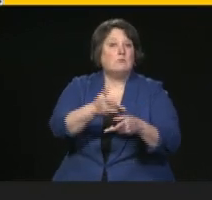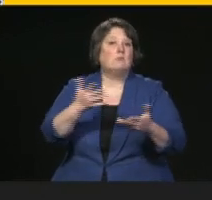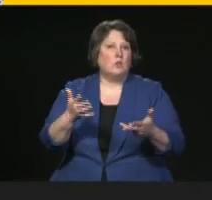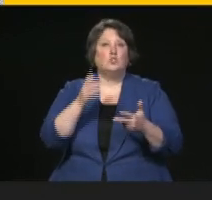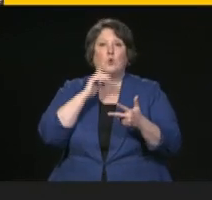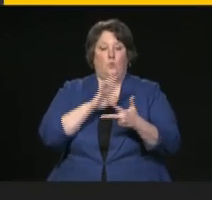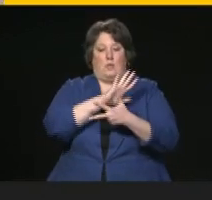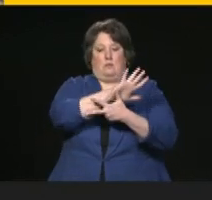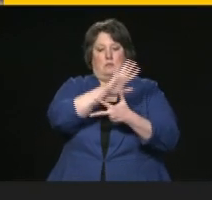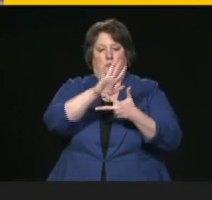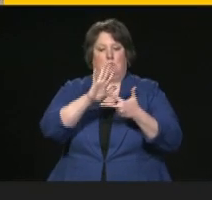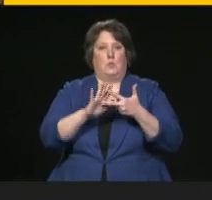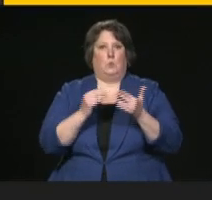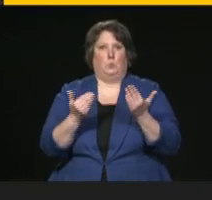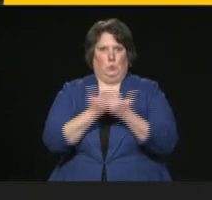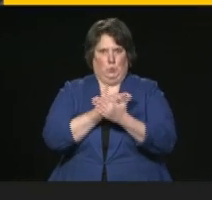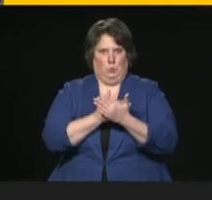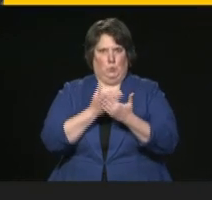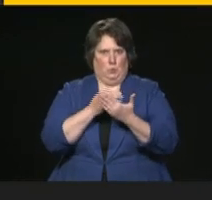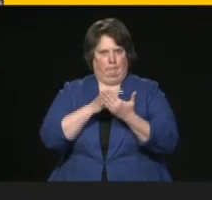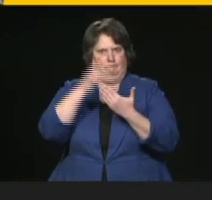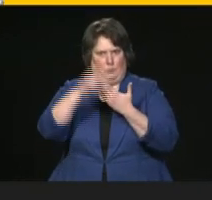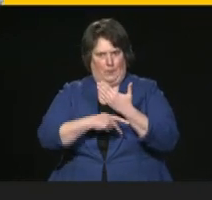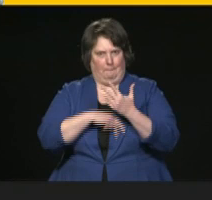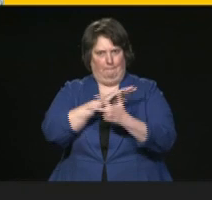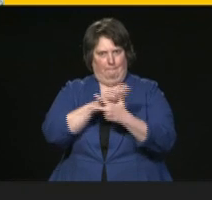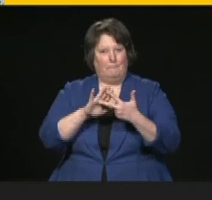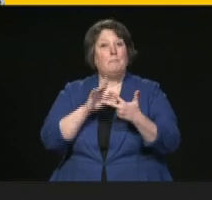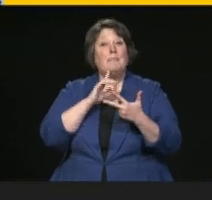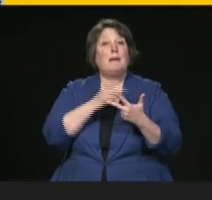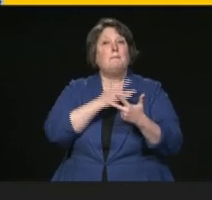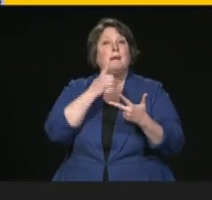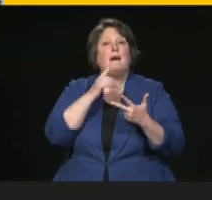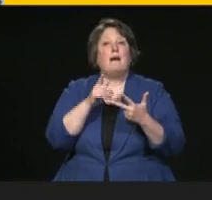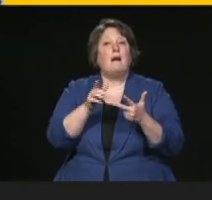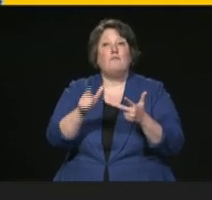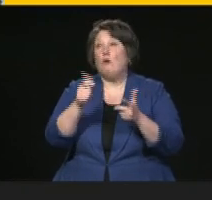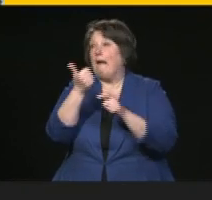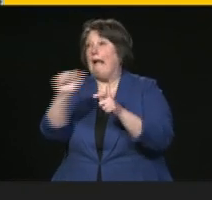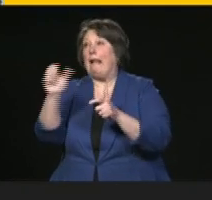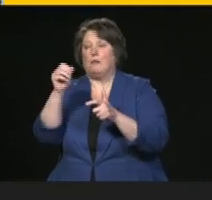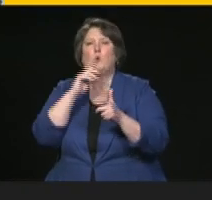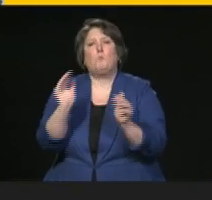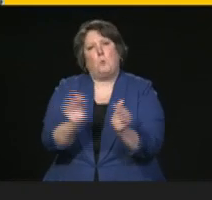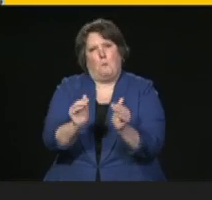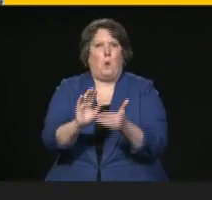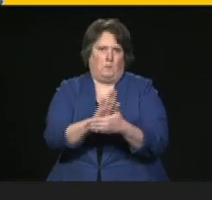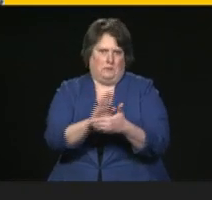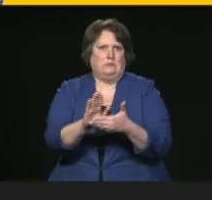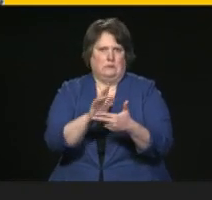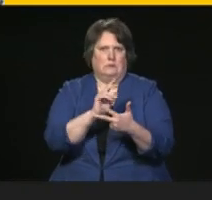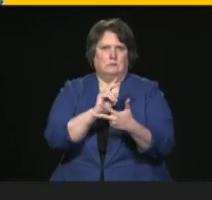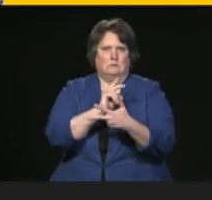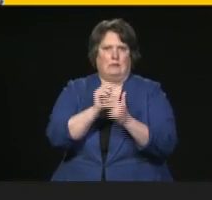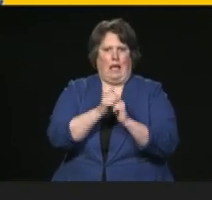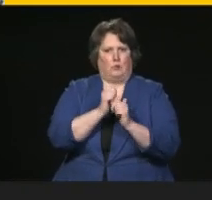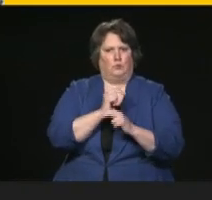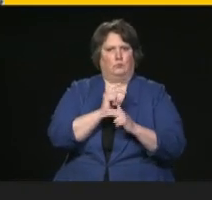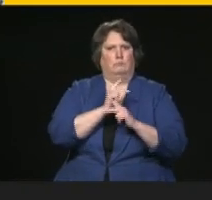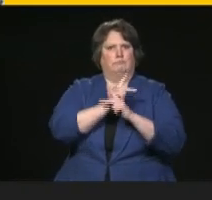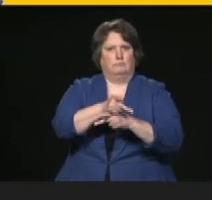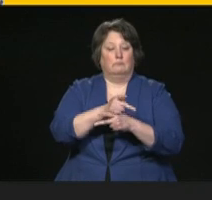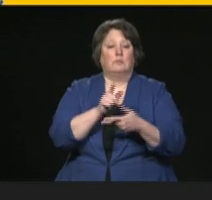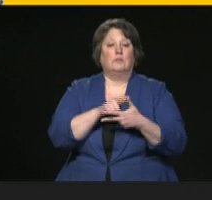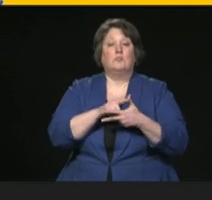small businesses, to access capital. This morning, the Prime Minister announced the new Canada Emergency Business Account